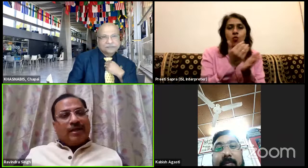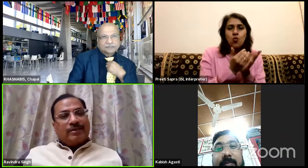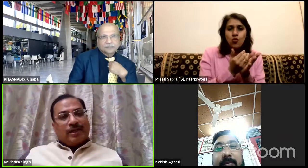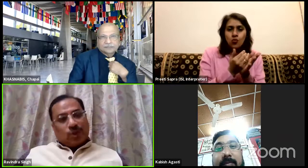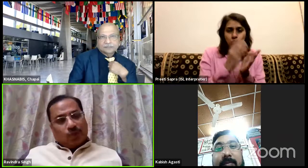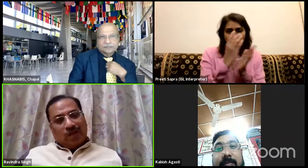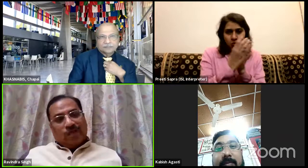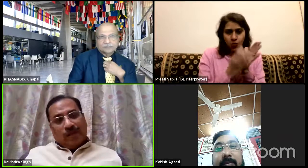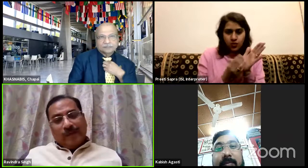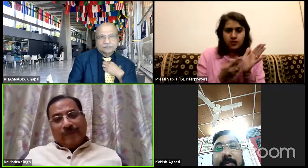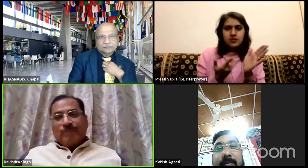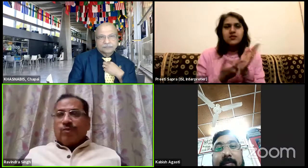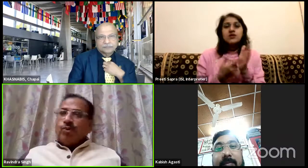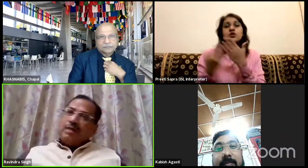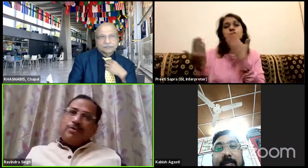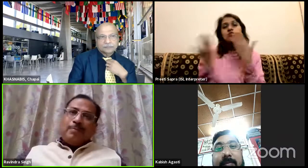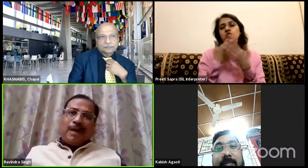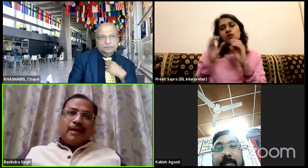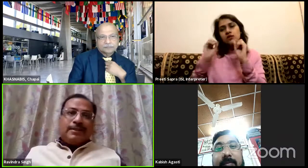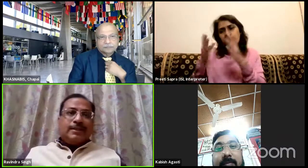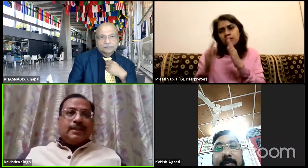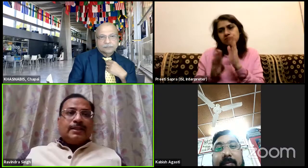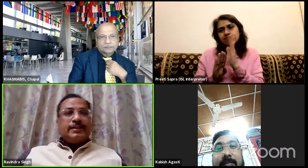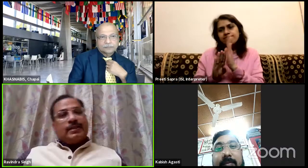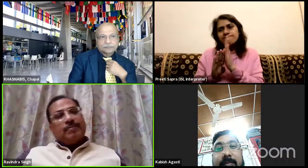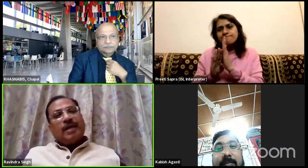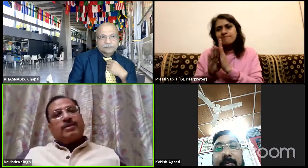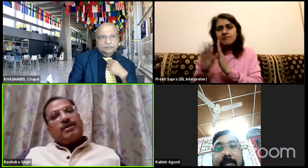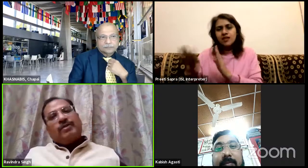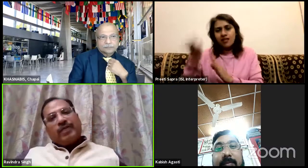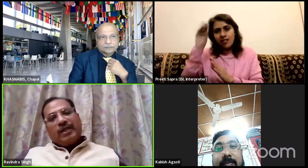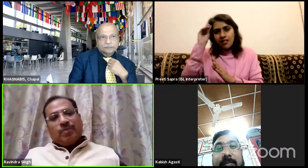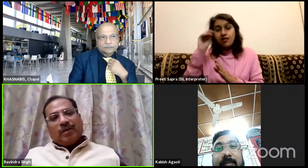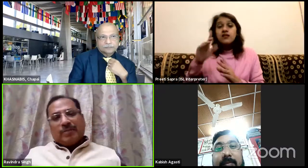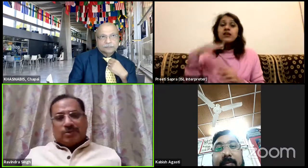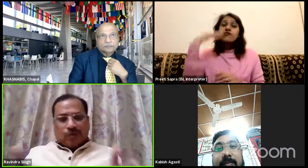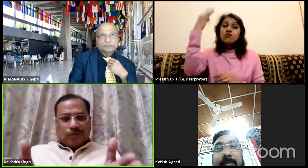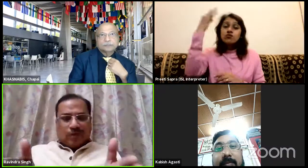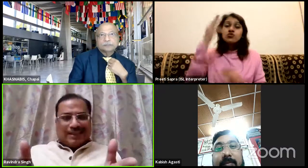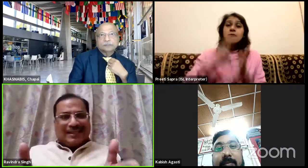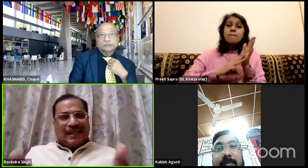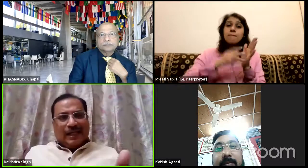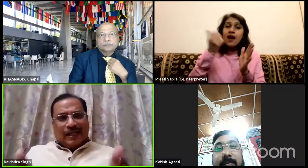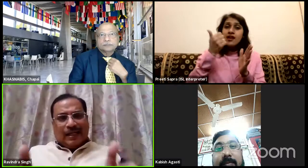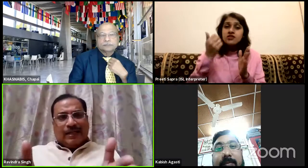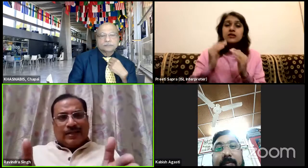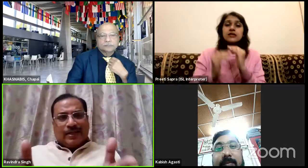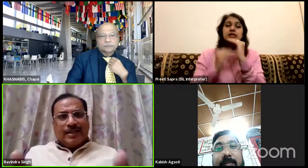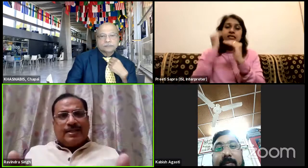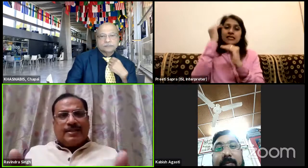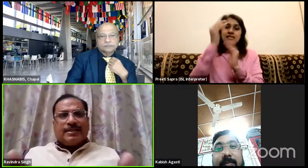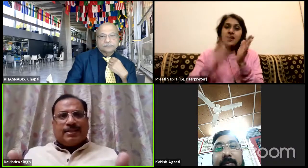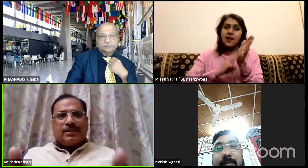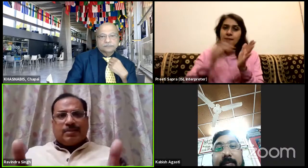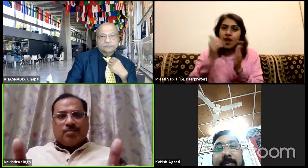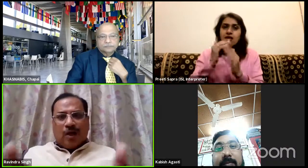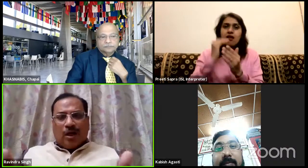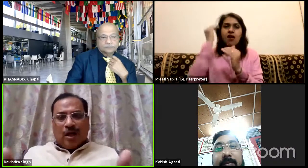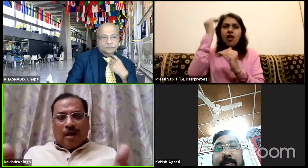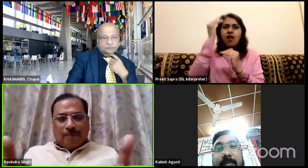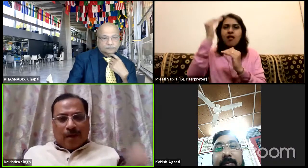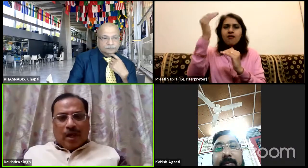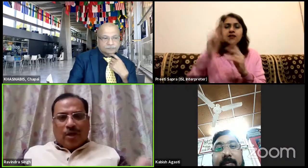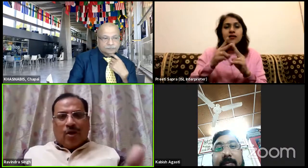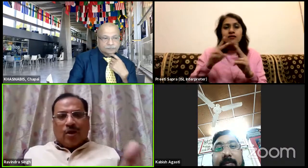such trainings at school level, going up to the managerial and senior managerial training programs. So the skill training is just a